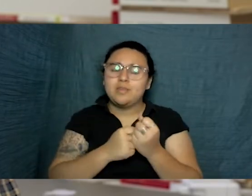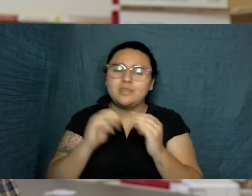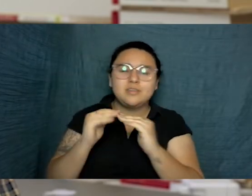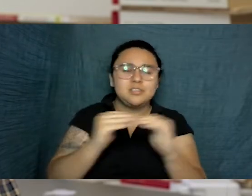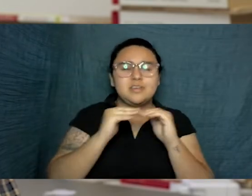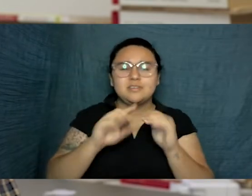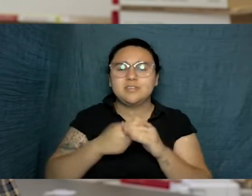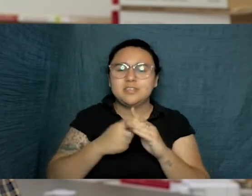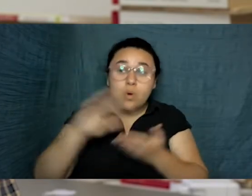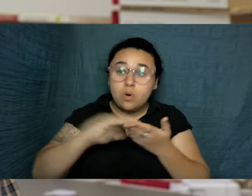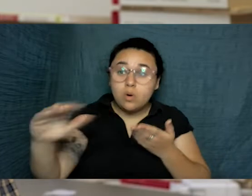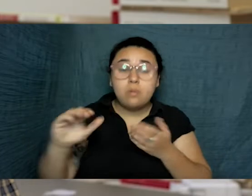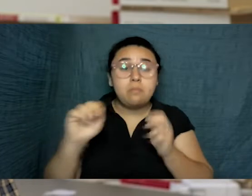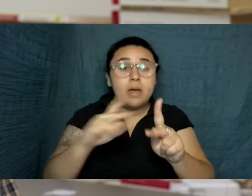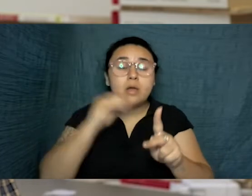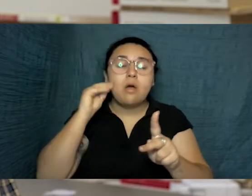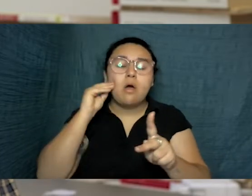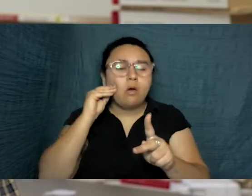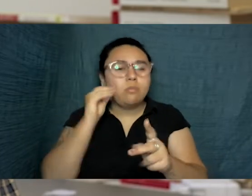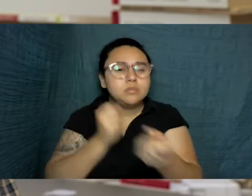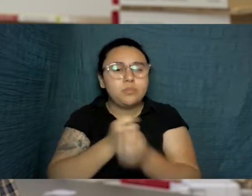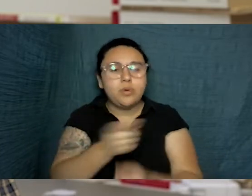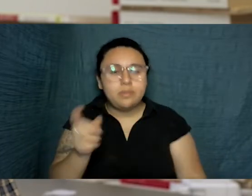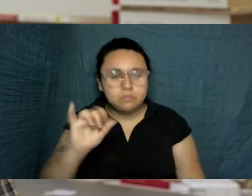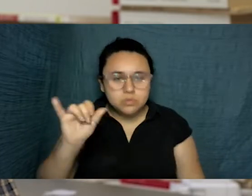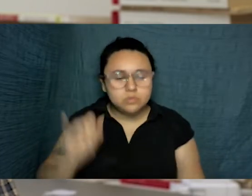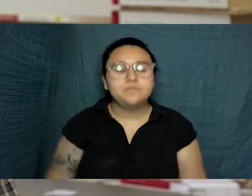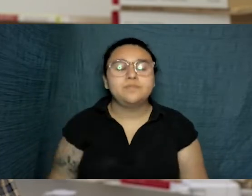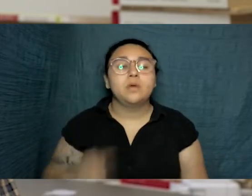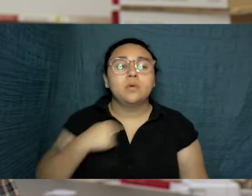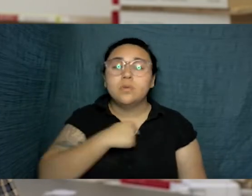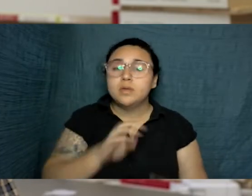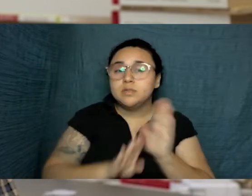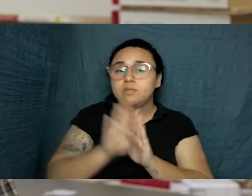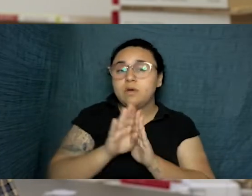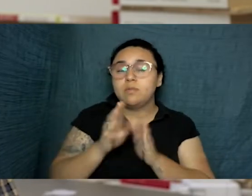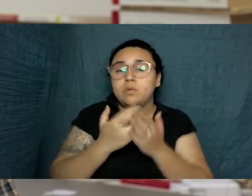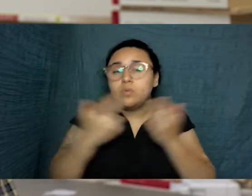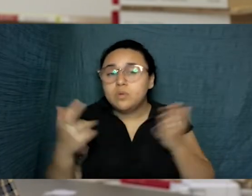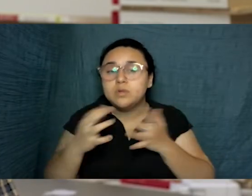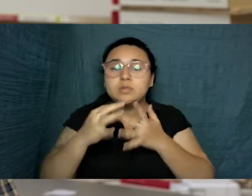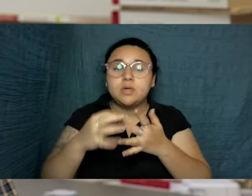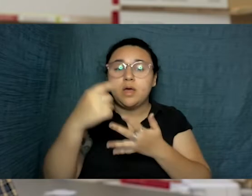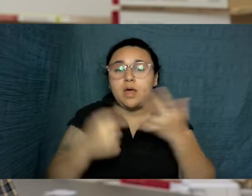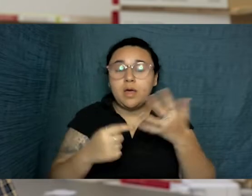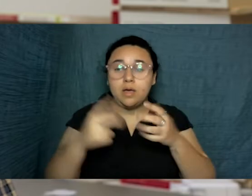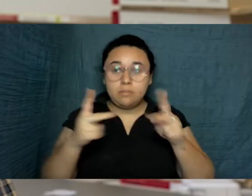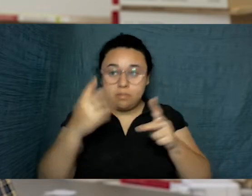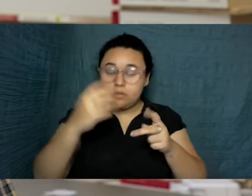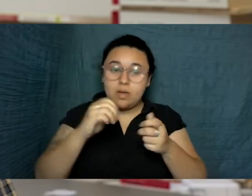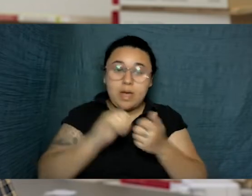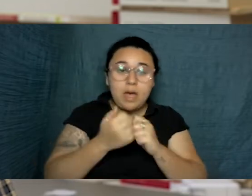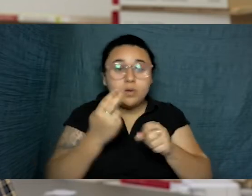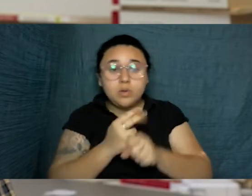at Brooklyn Public Library. We developed a resource guide generated towards library services for folks coming home